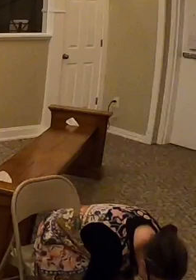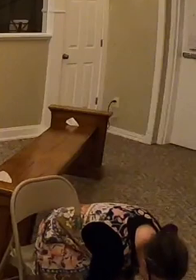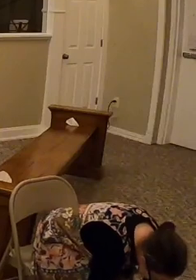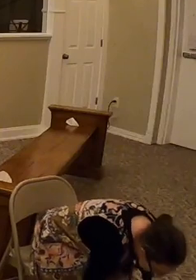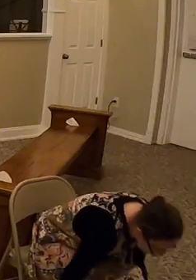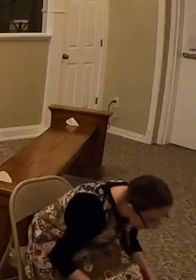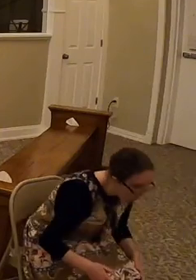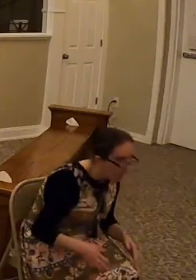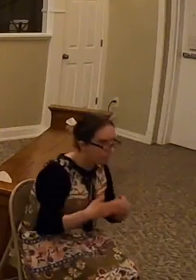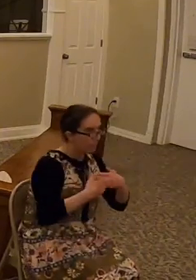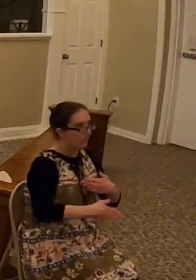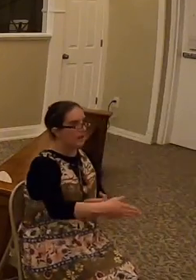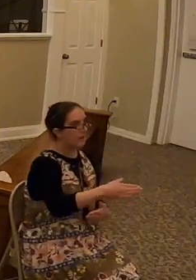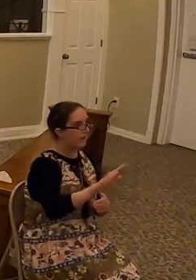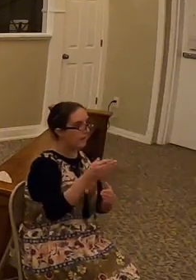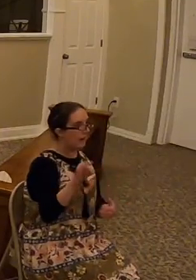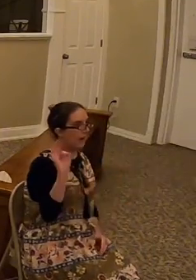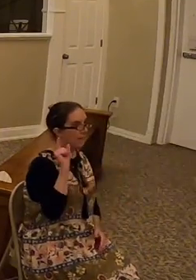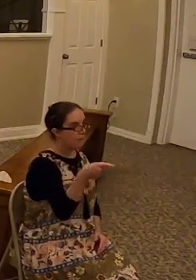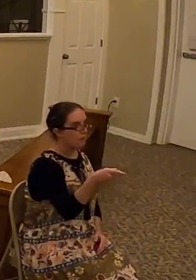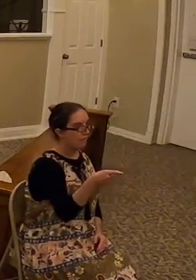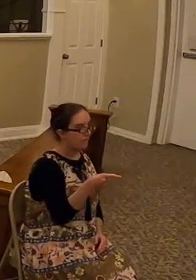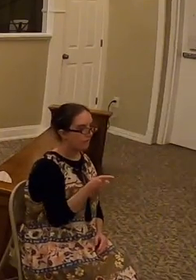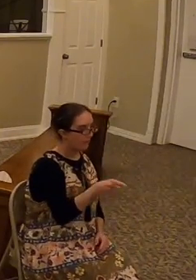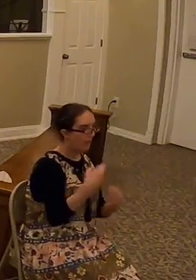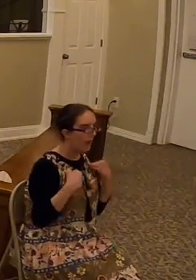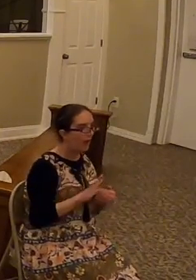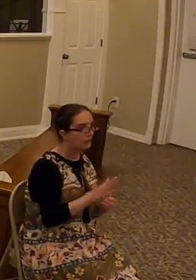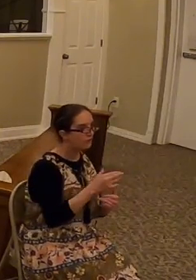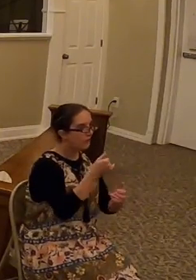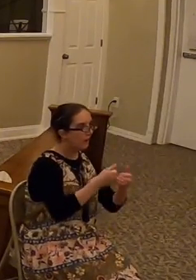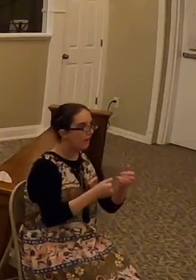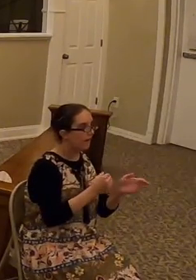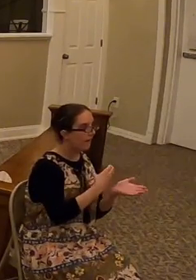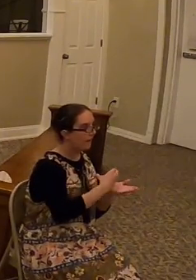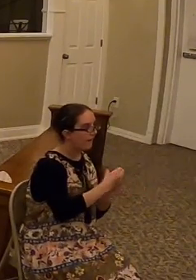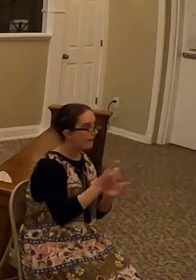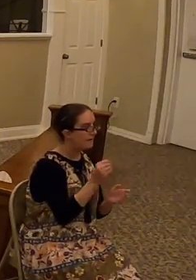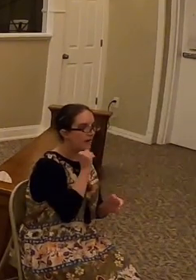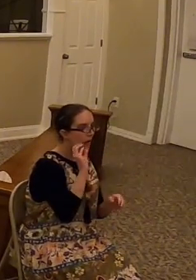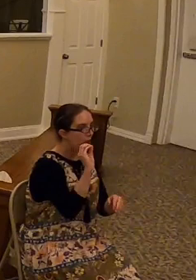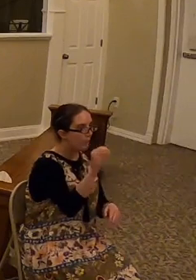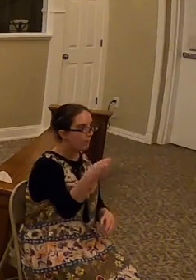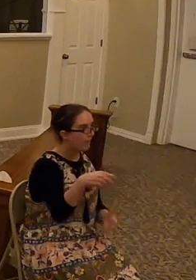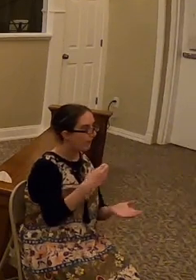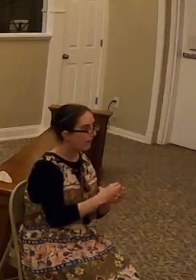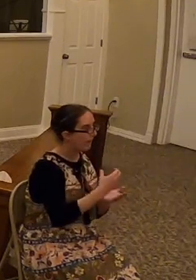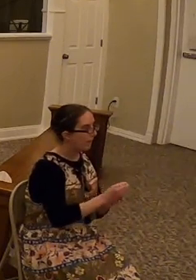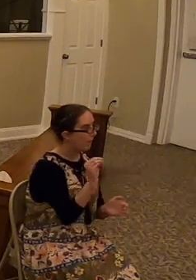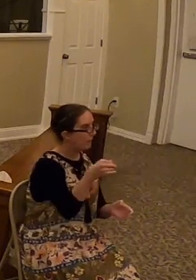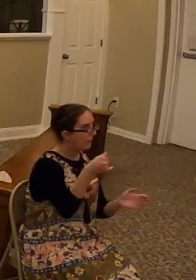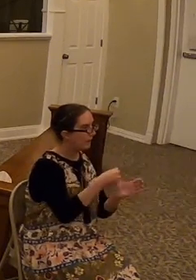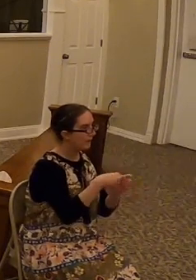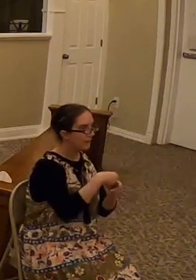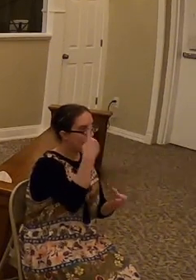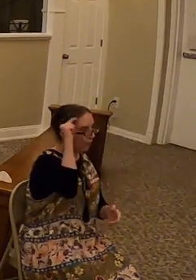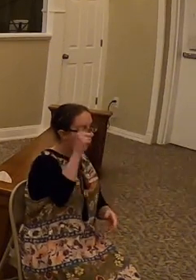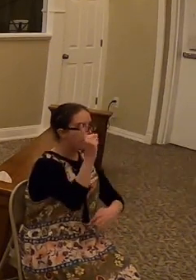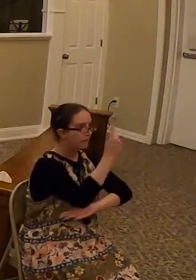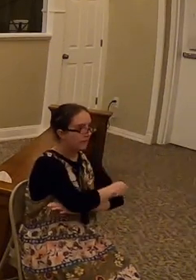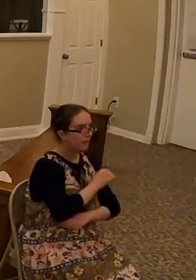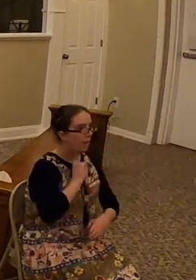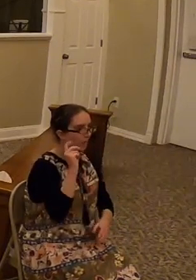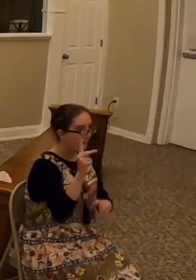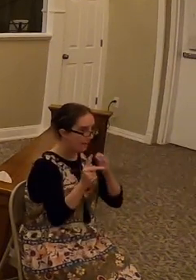I'm way ahead of you. You had your last lesson and didn't even put the lesson in there, so I'll put it in for you today.